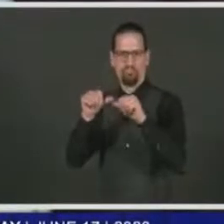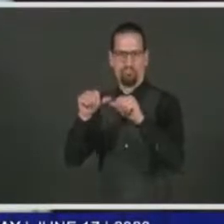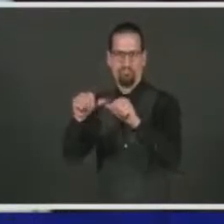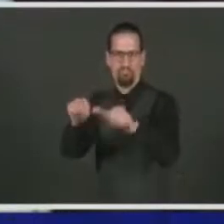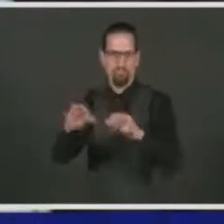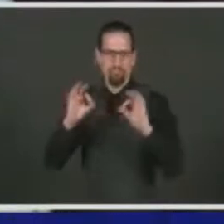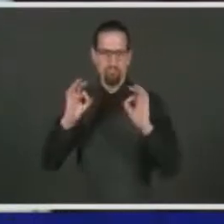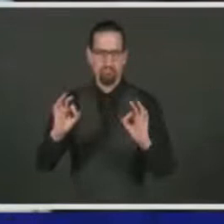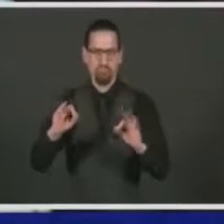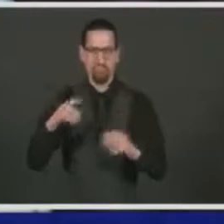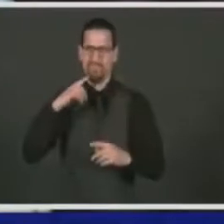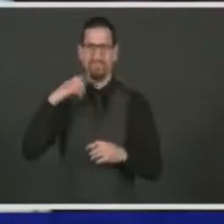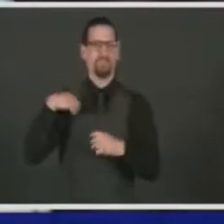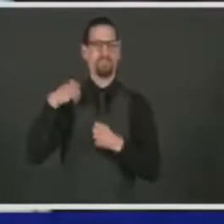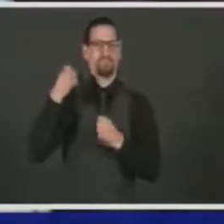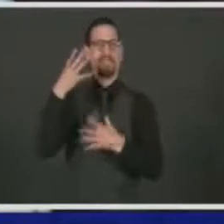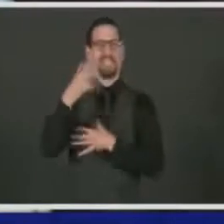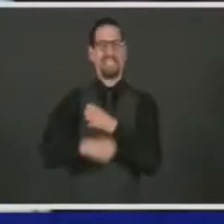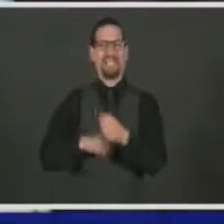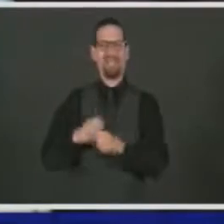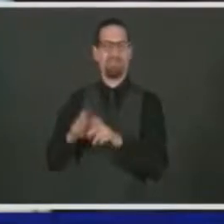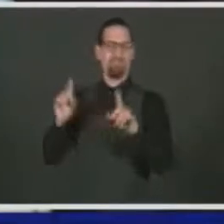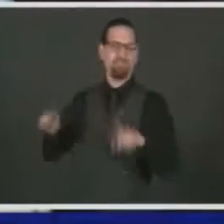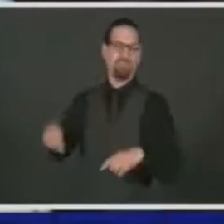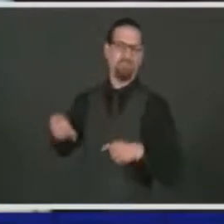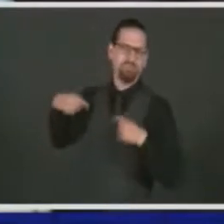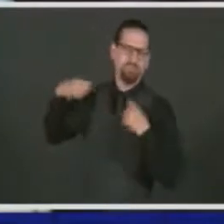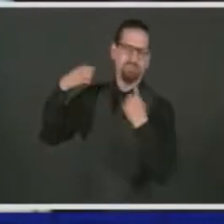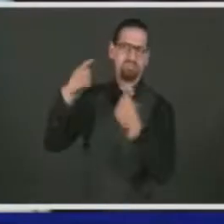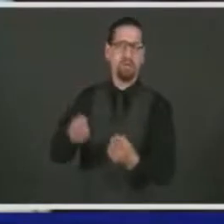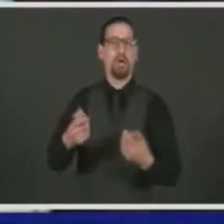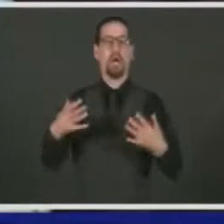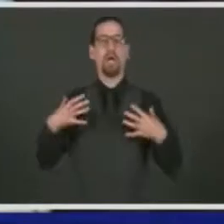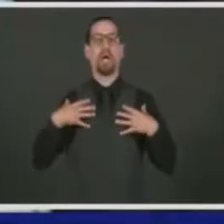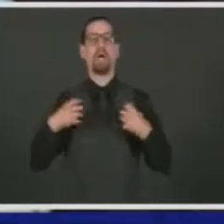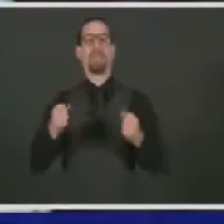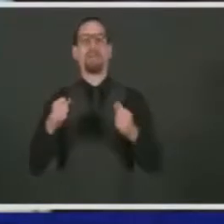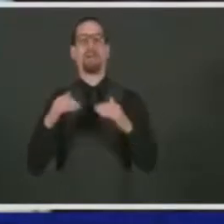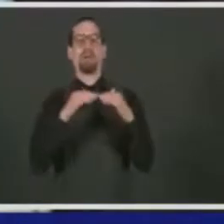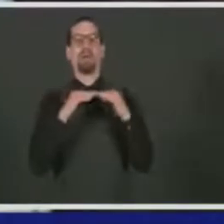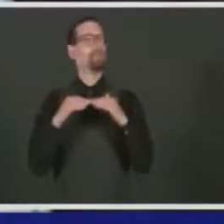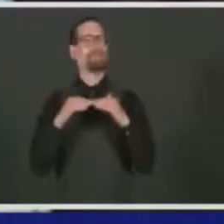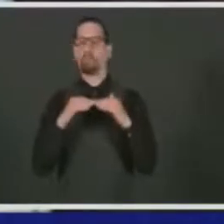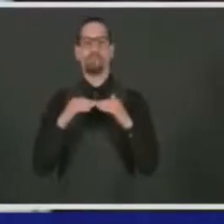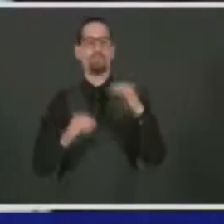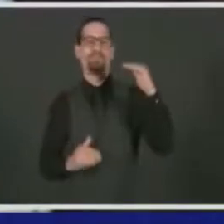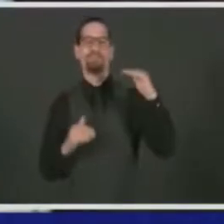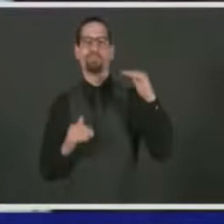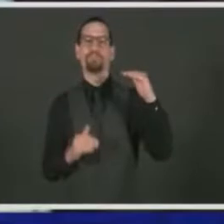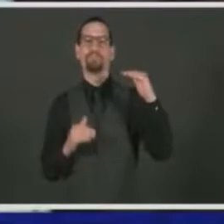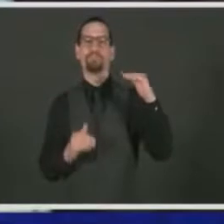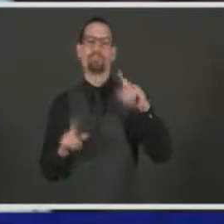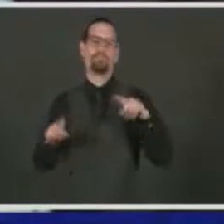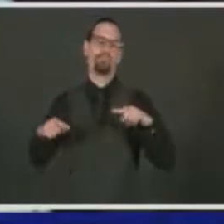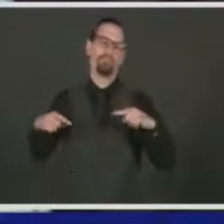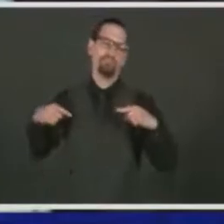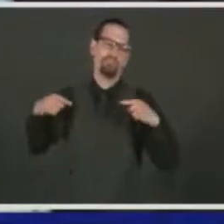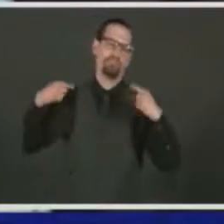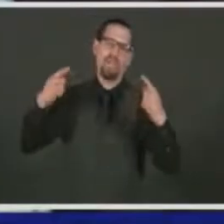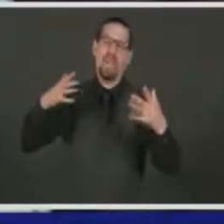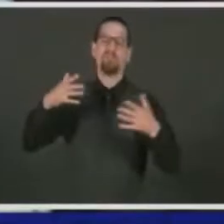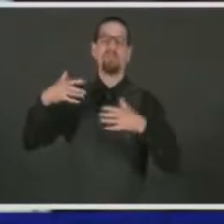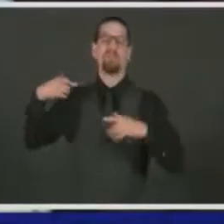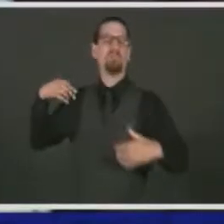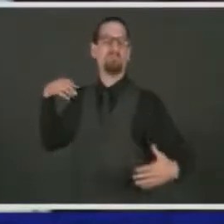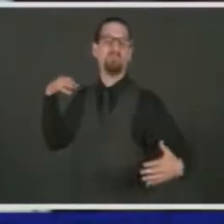to address health disparities has been going on well before COVID-19 and the